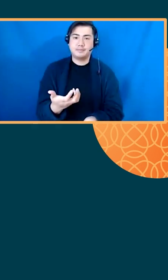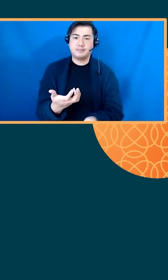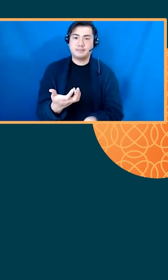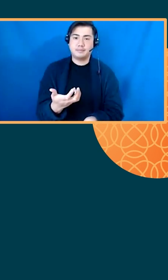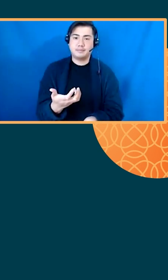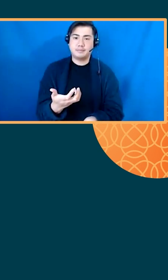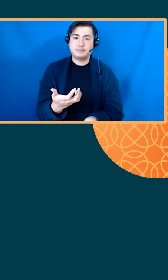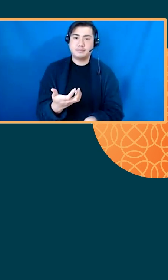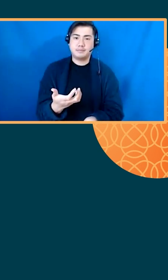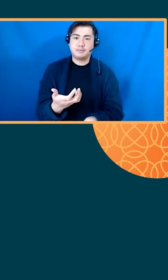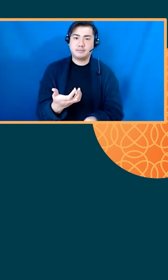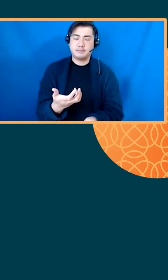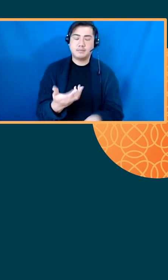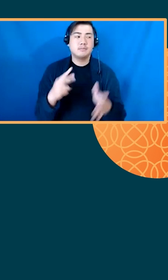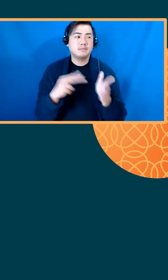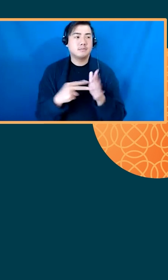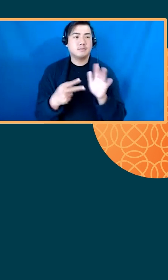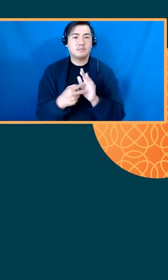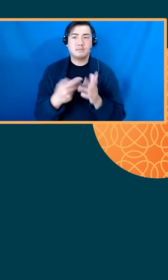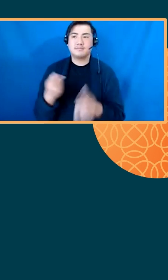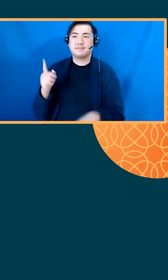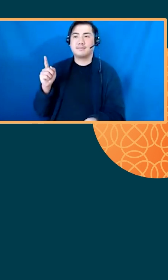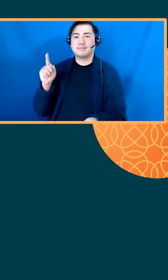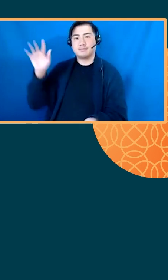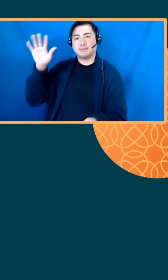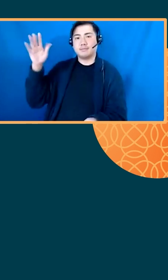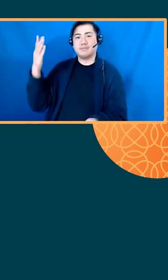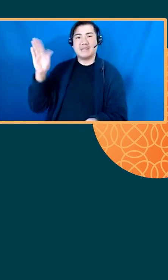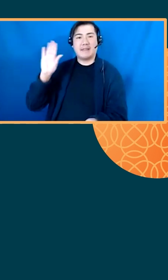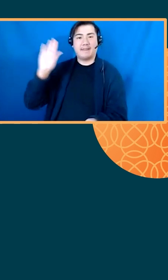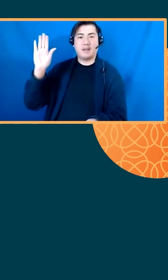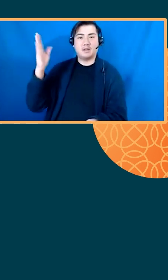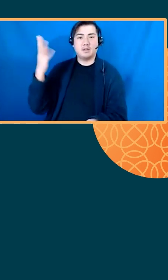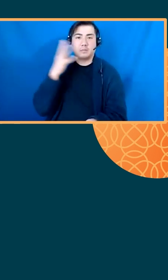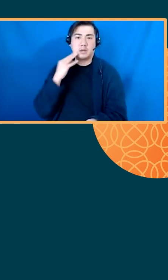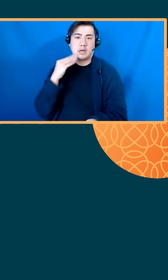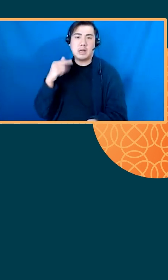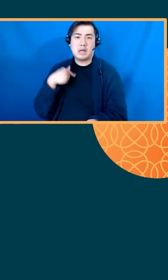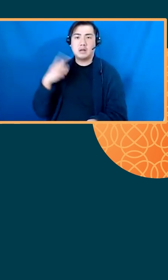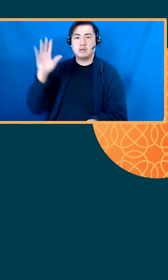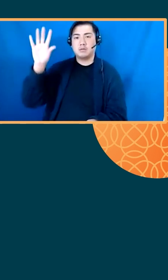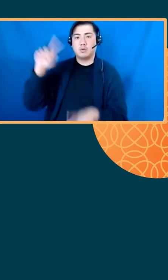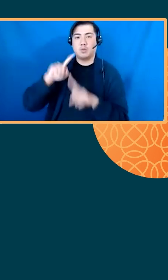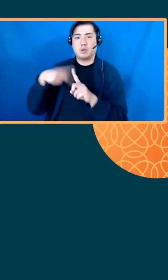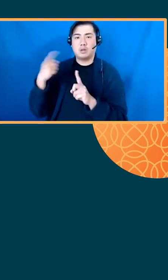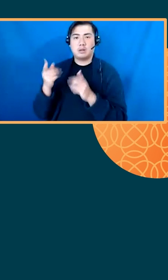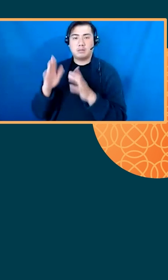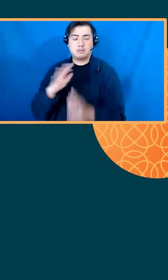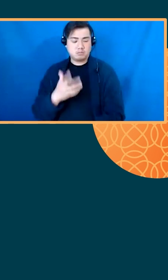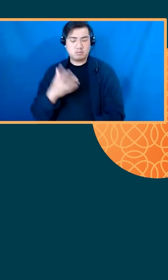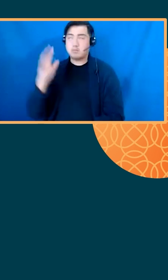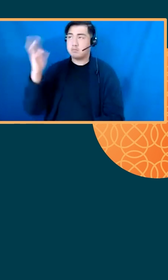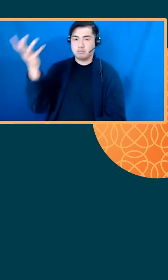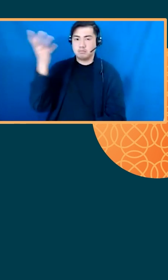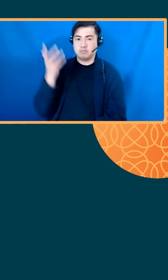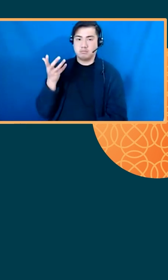listen to the validity of their experience where they are today, because they are also not concepts. No one in this room is a concept, right? And I might